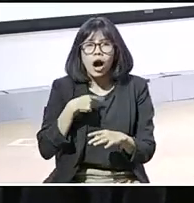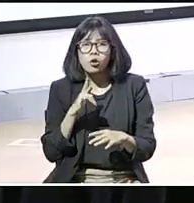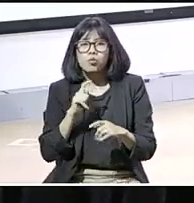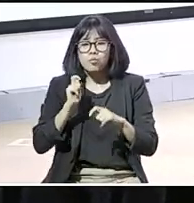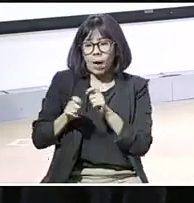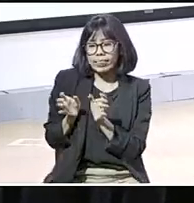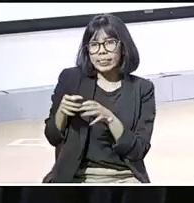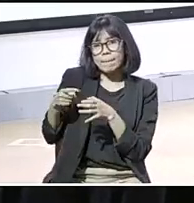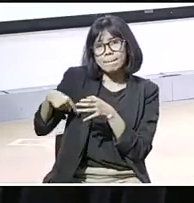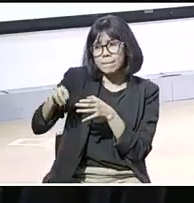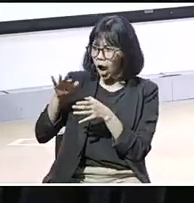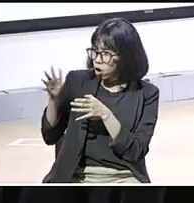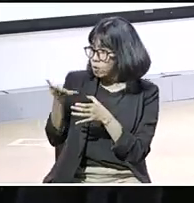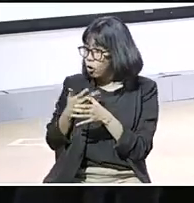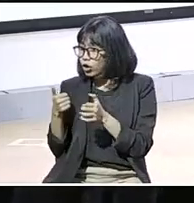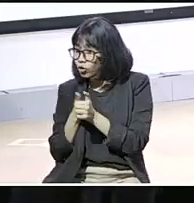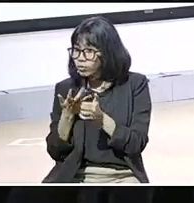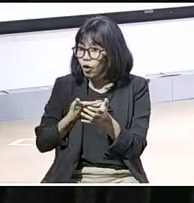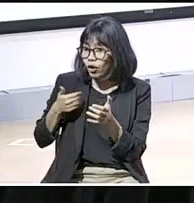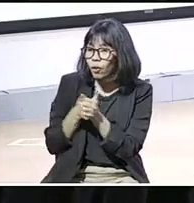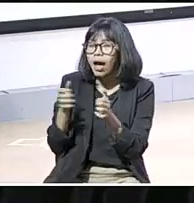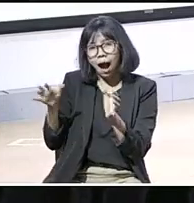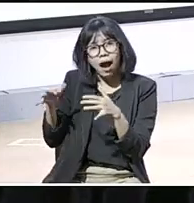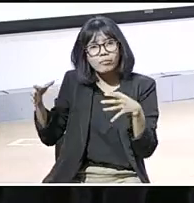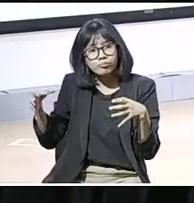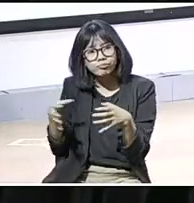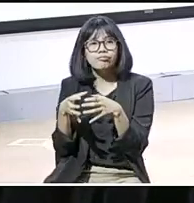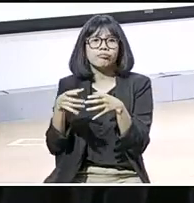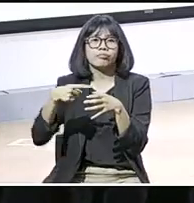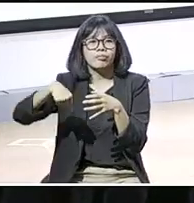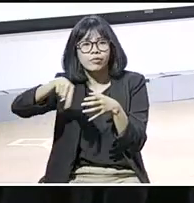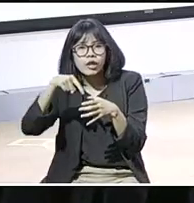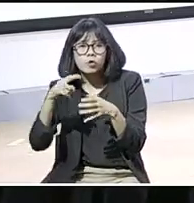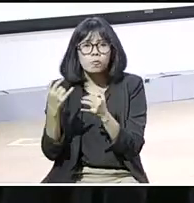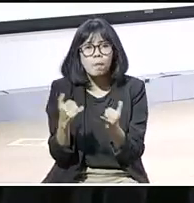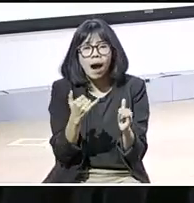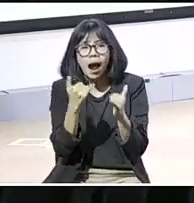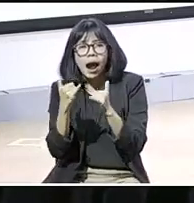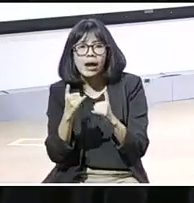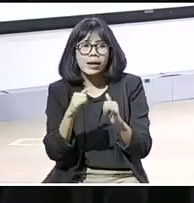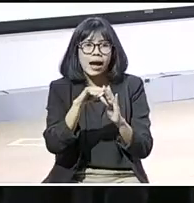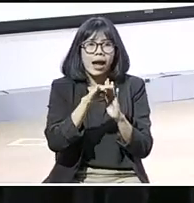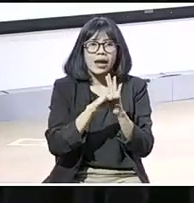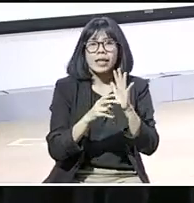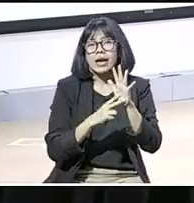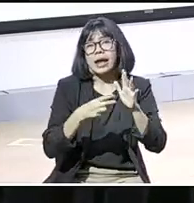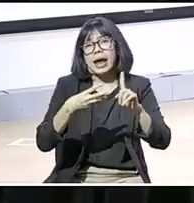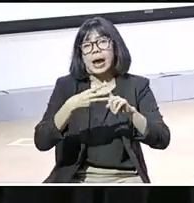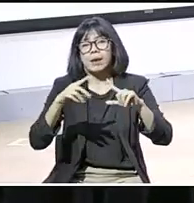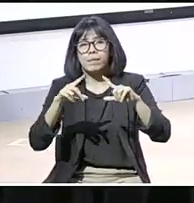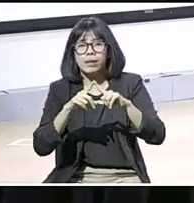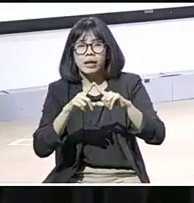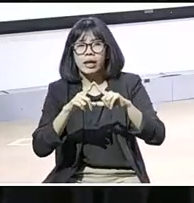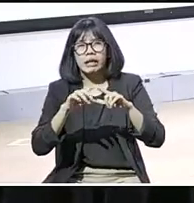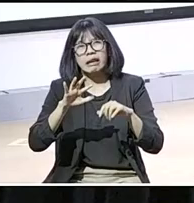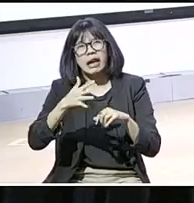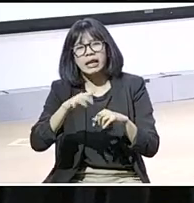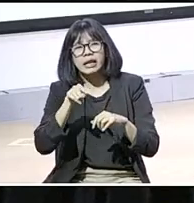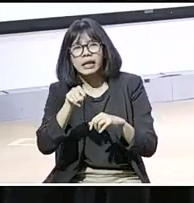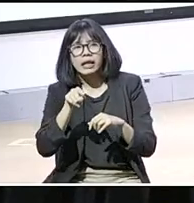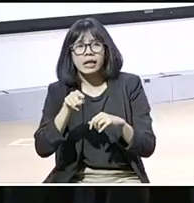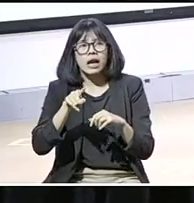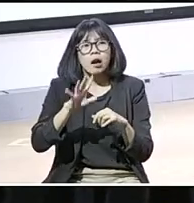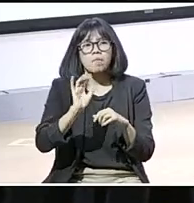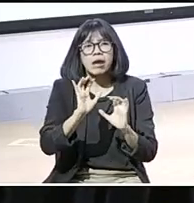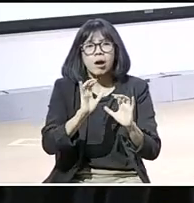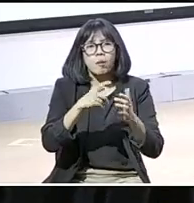team, and then from there, you know, ended up playing in the NBA for 4 years, being on the 96-97 Utah Jazz